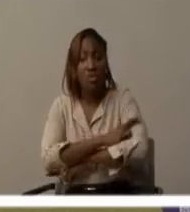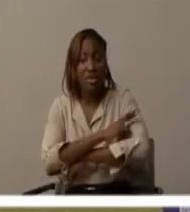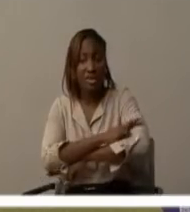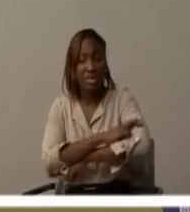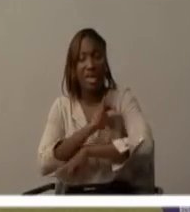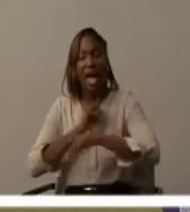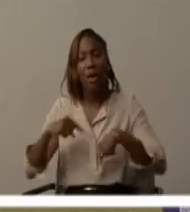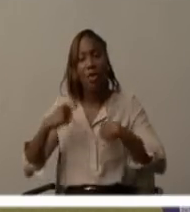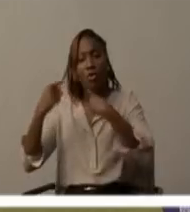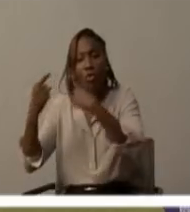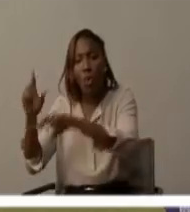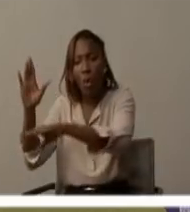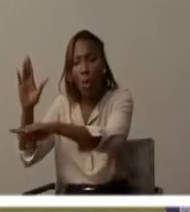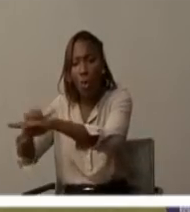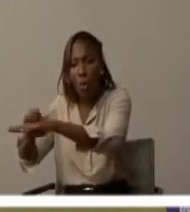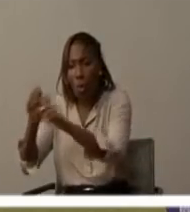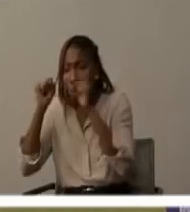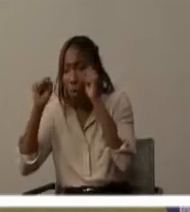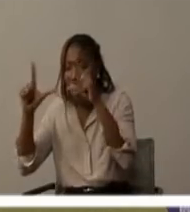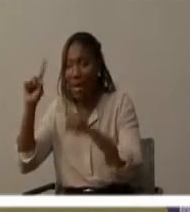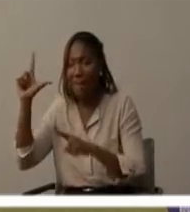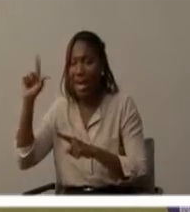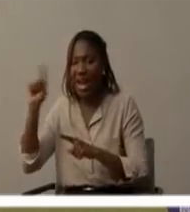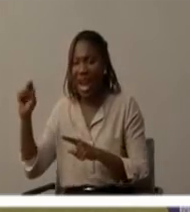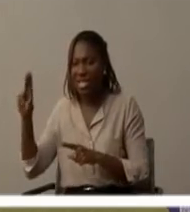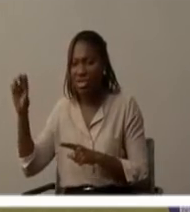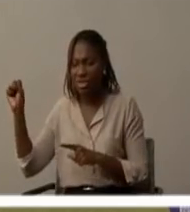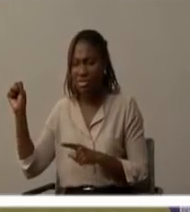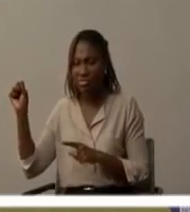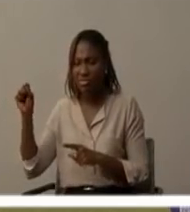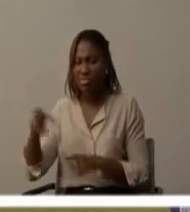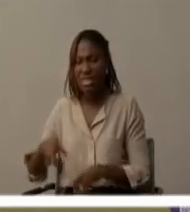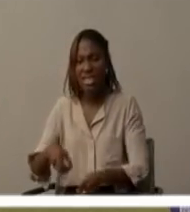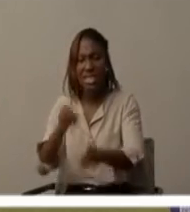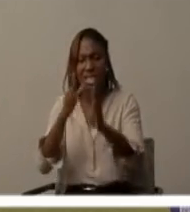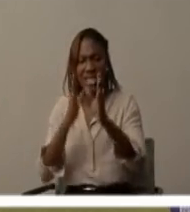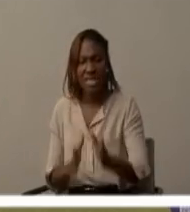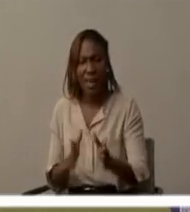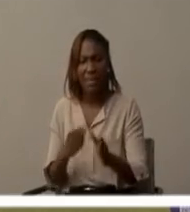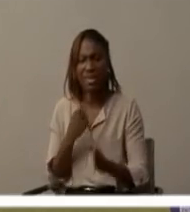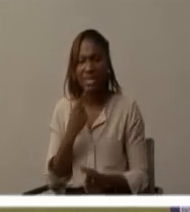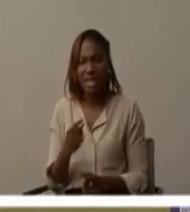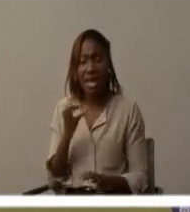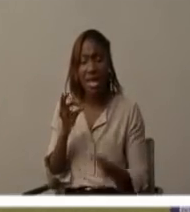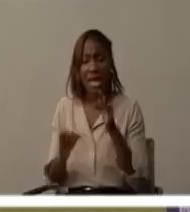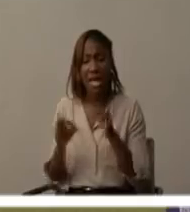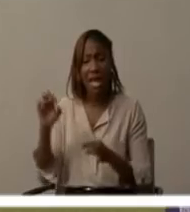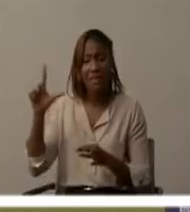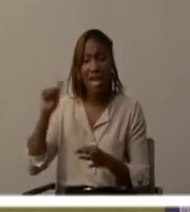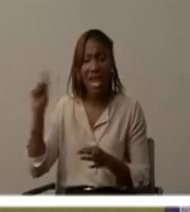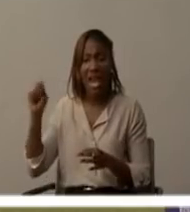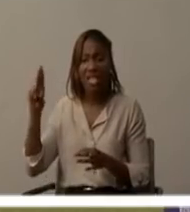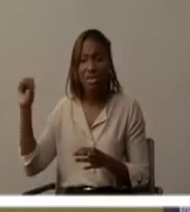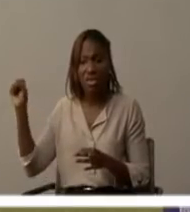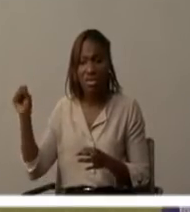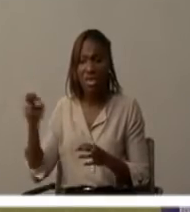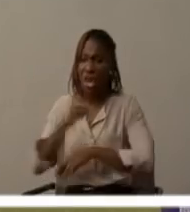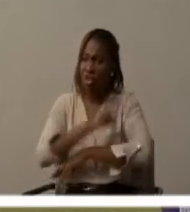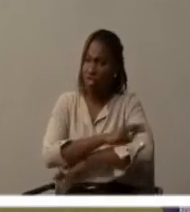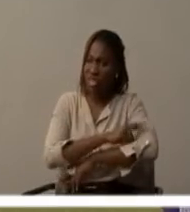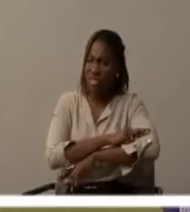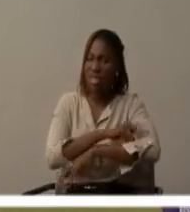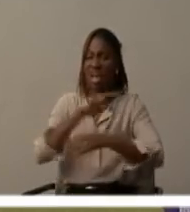him." The disciples said to him, "Lord, if he is able to rest, he is sure to get